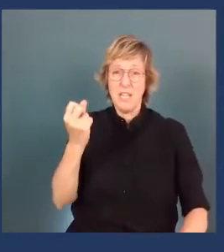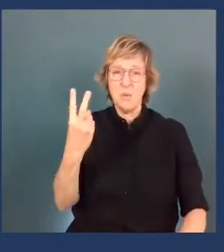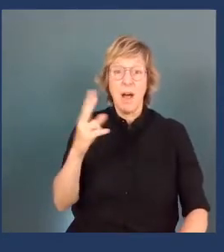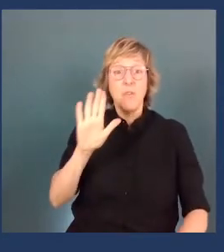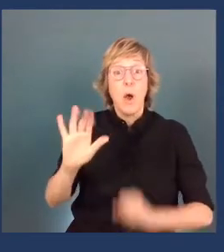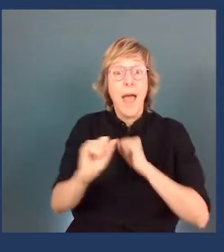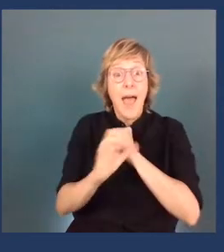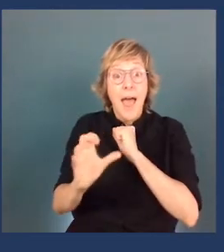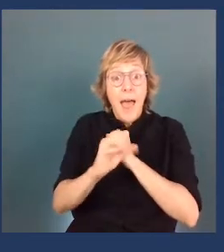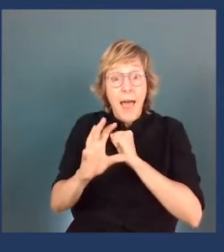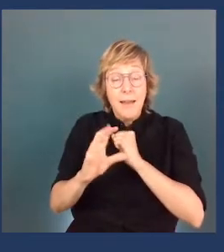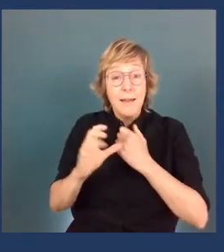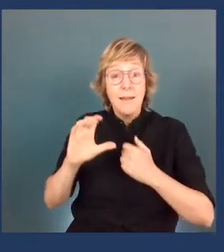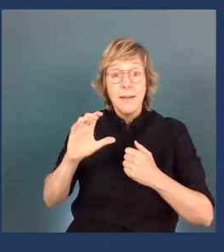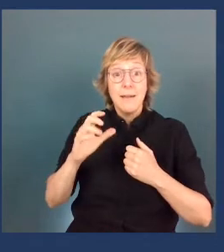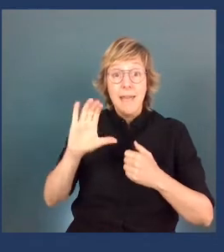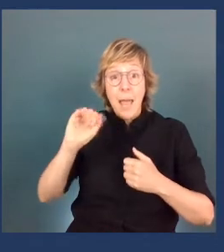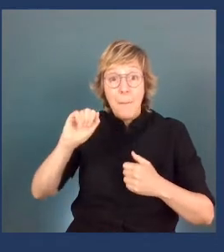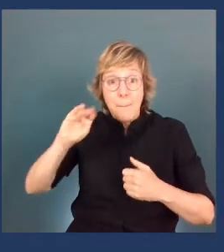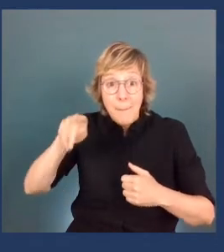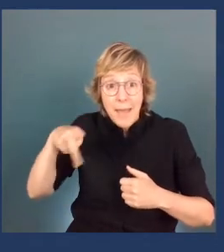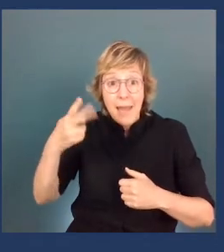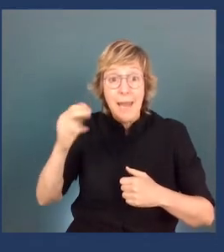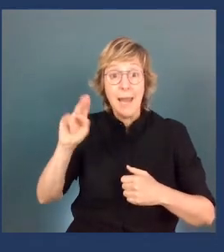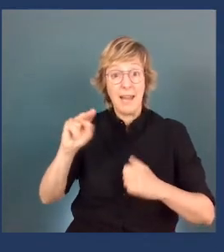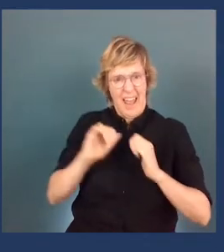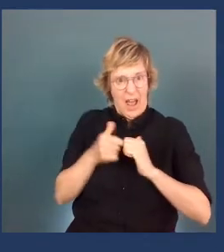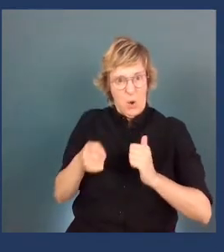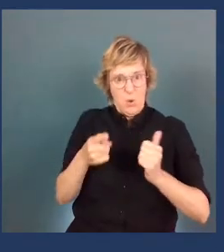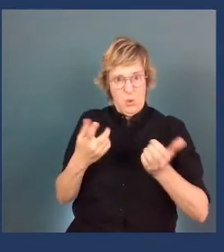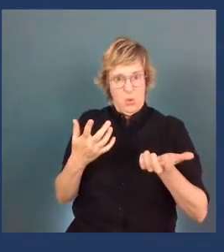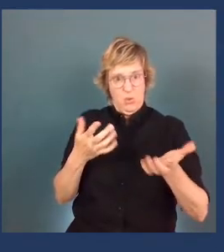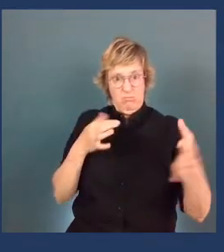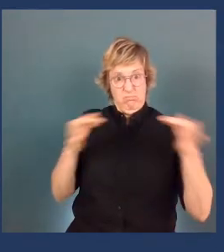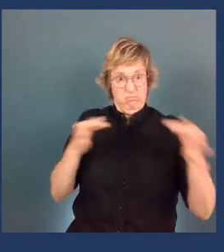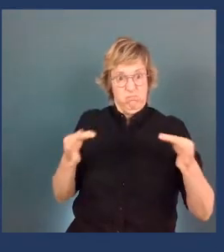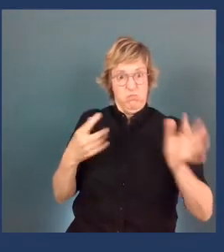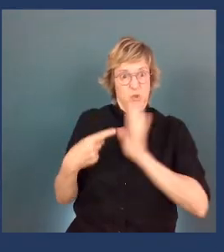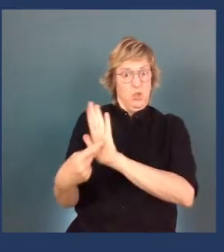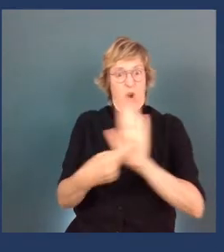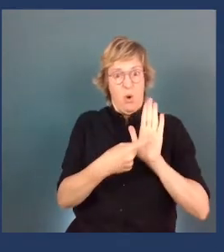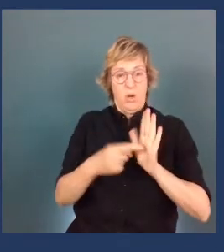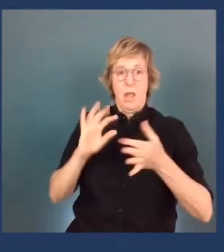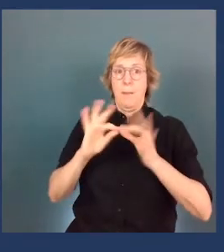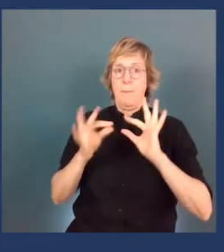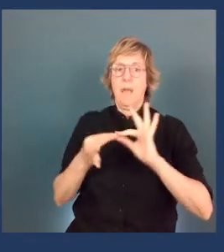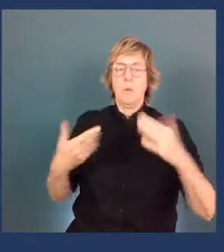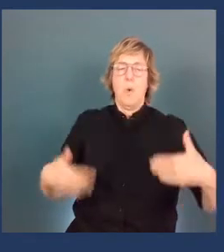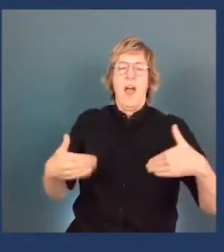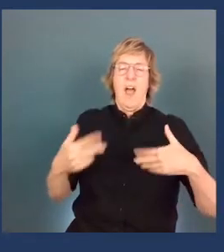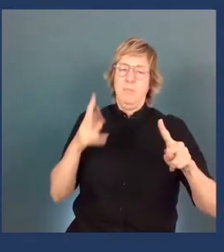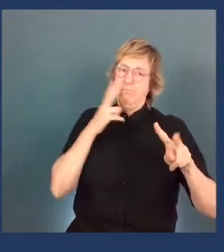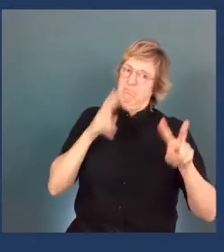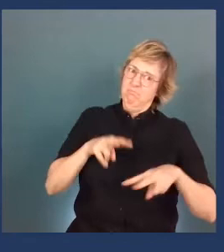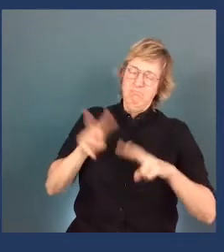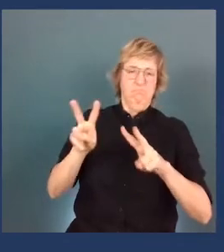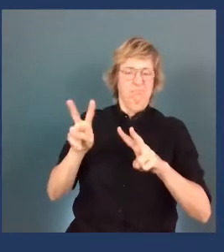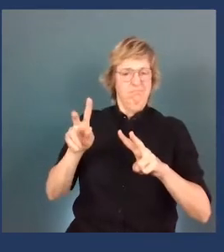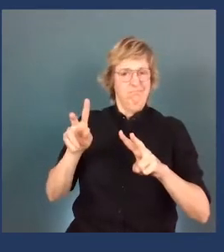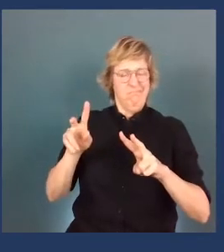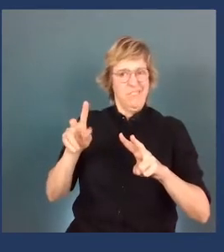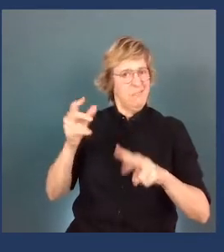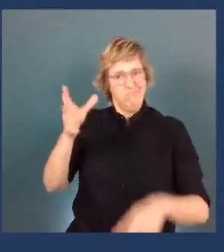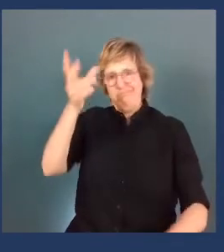that ad campaign and your coverage of the Paralympics, I think changed the way people feel about the Channel 4 brand